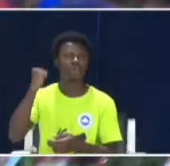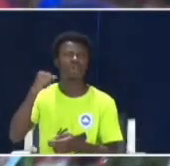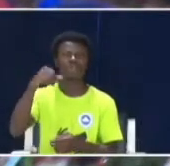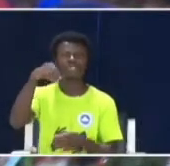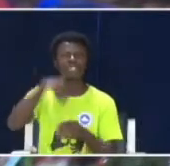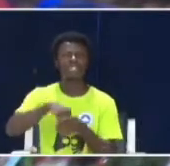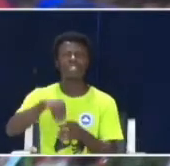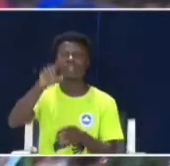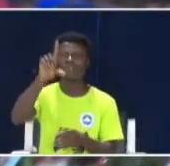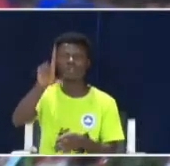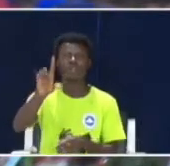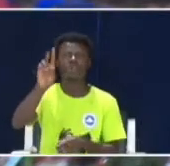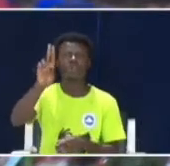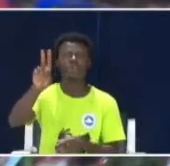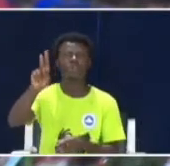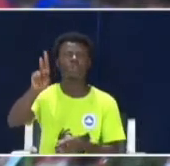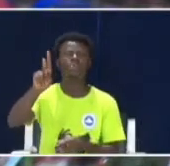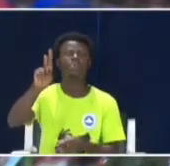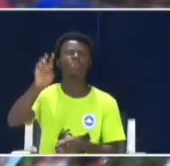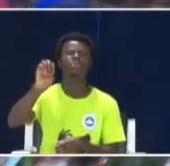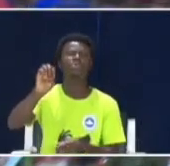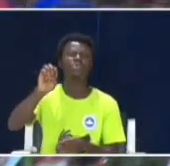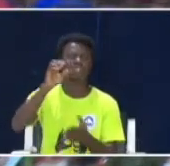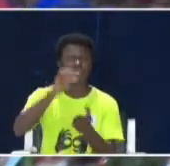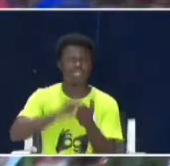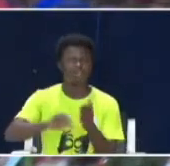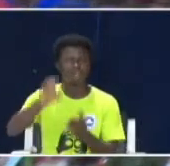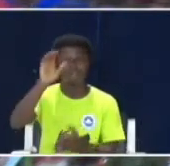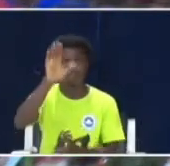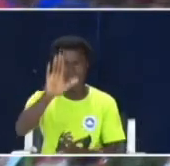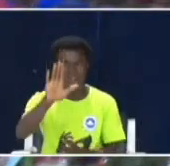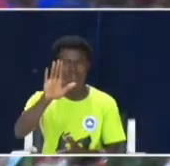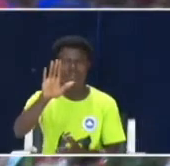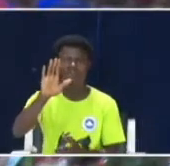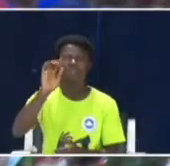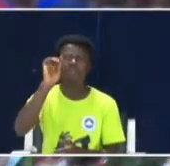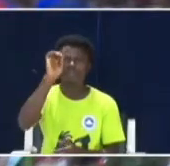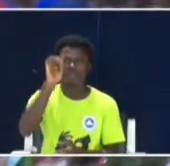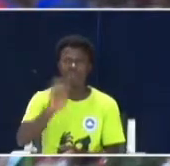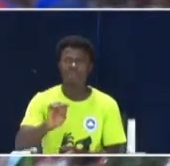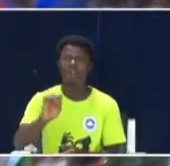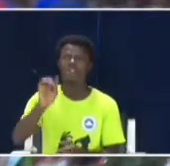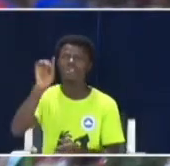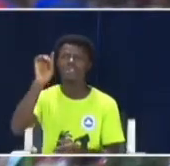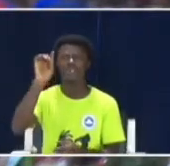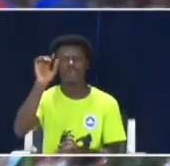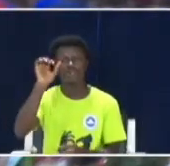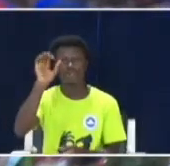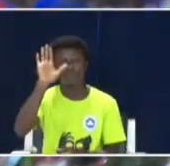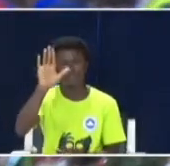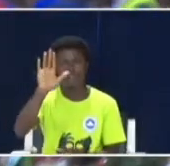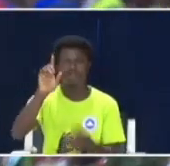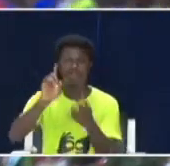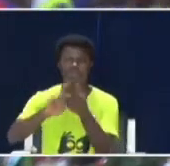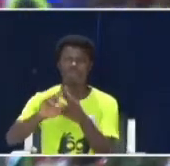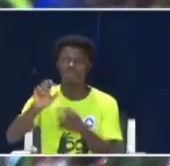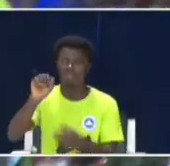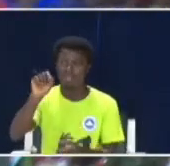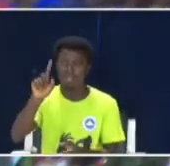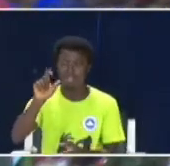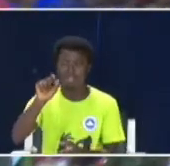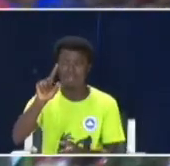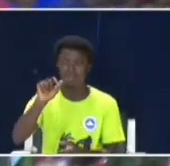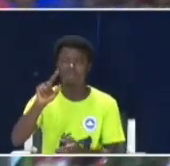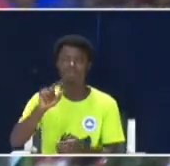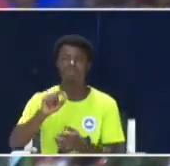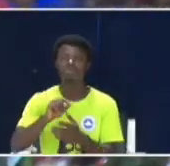chapter 5 from verse 1 to 11. Oni ninu we Luke ori karun ese ikini de